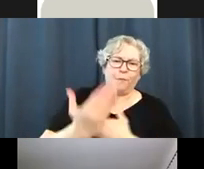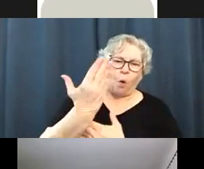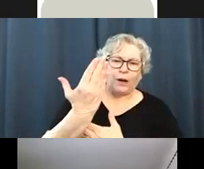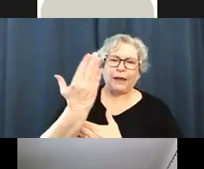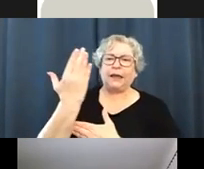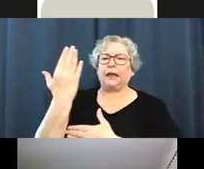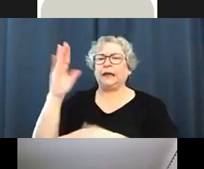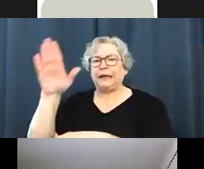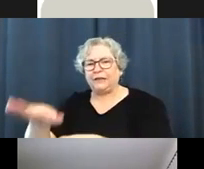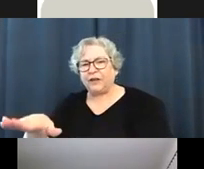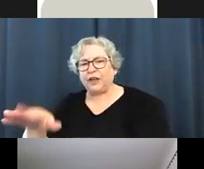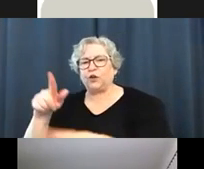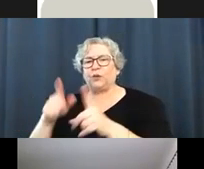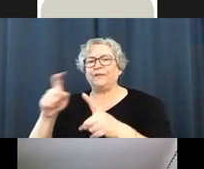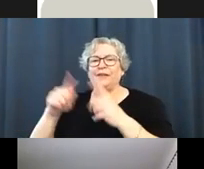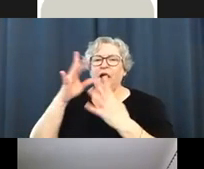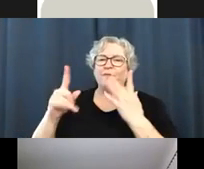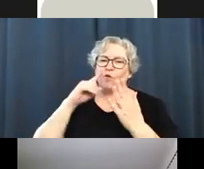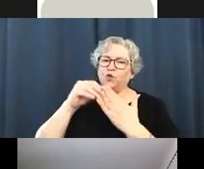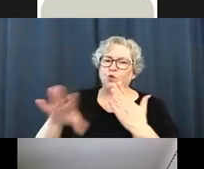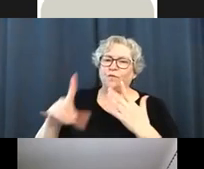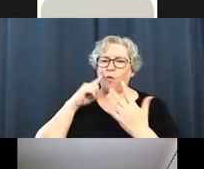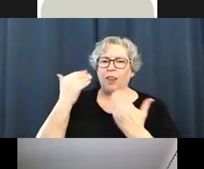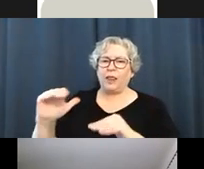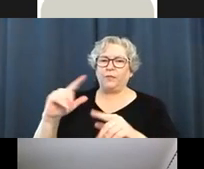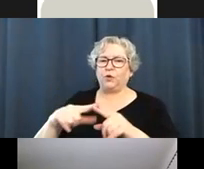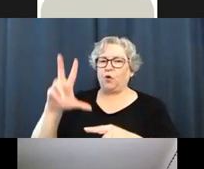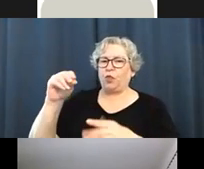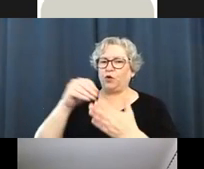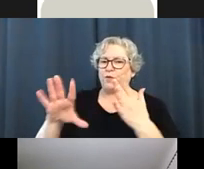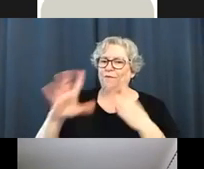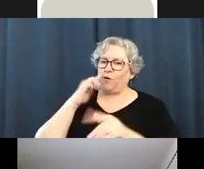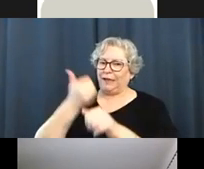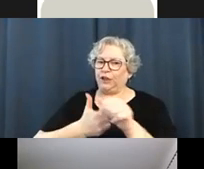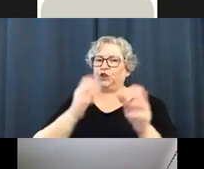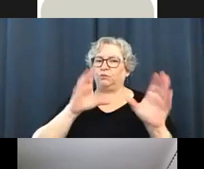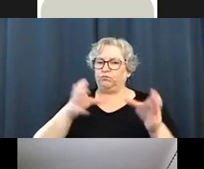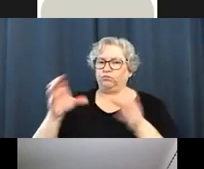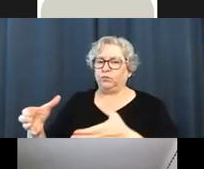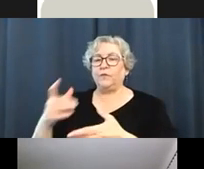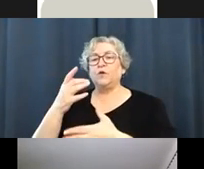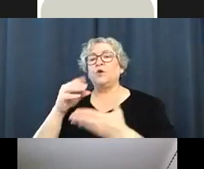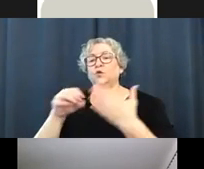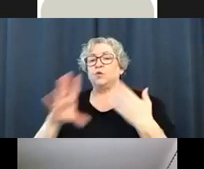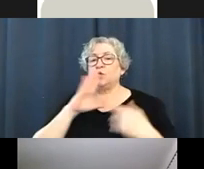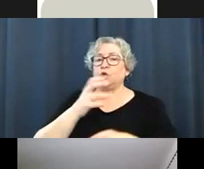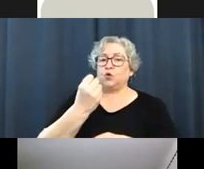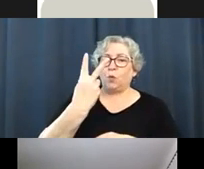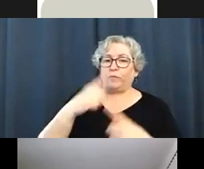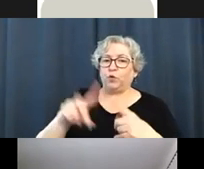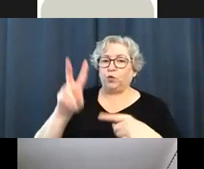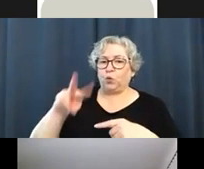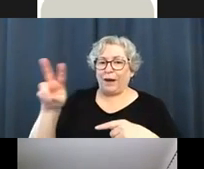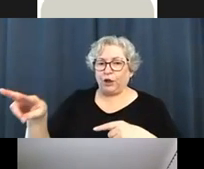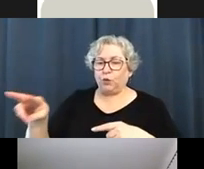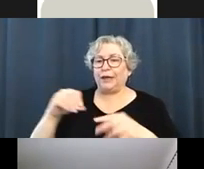and evening to give options for students. We're limited to 30 students at a time, and for students ages 12 to 22 in the